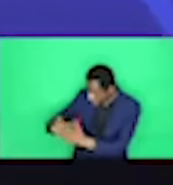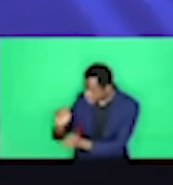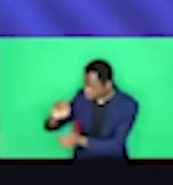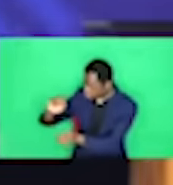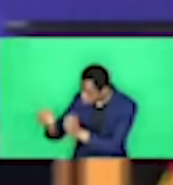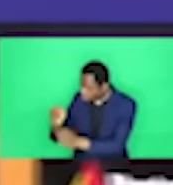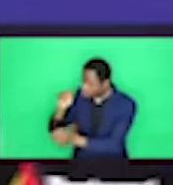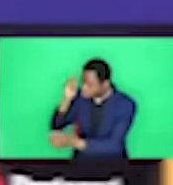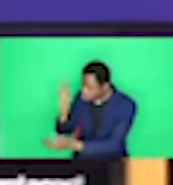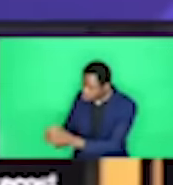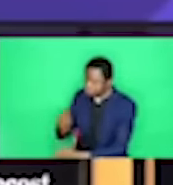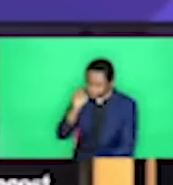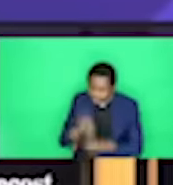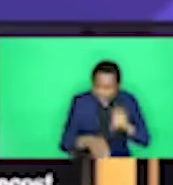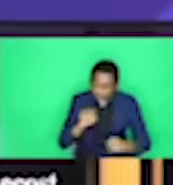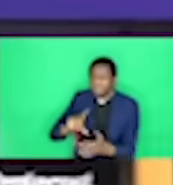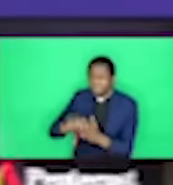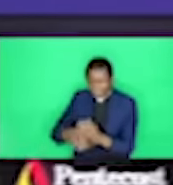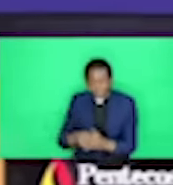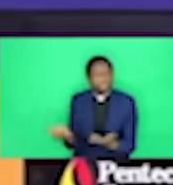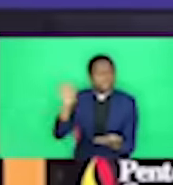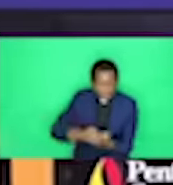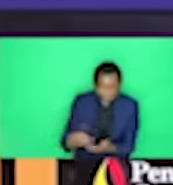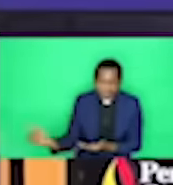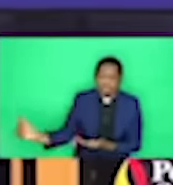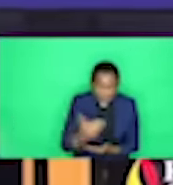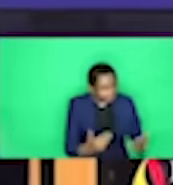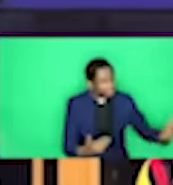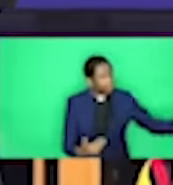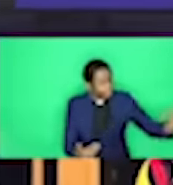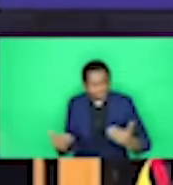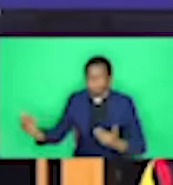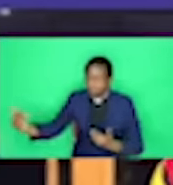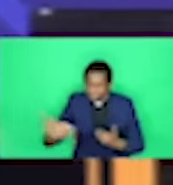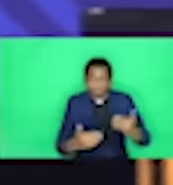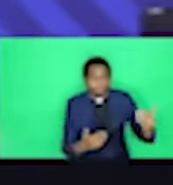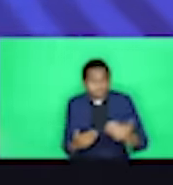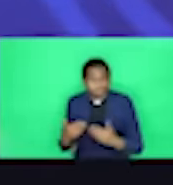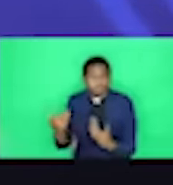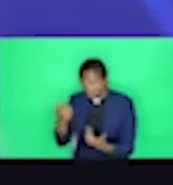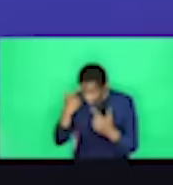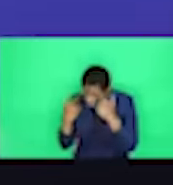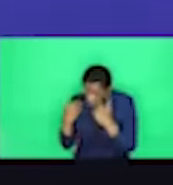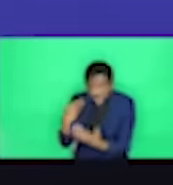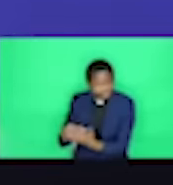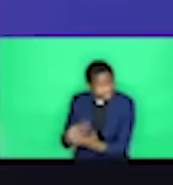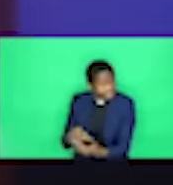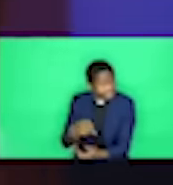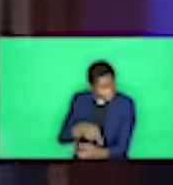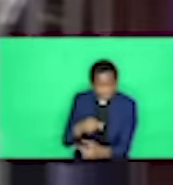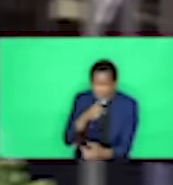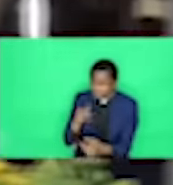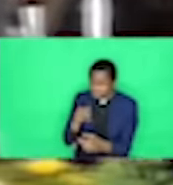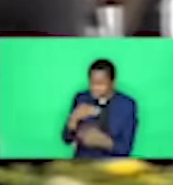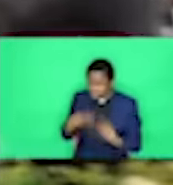to litter around, we'll be collecting and collecting. And because it is money for some, nobody wants to tackle the real cause. She said, "Obo